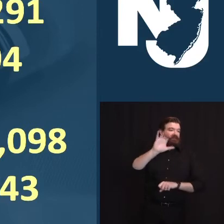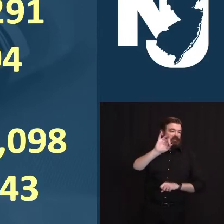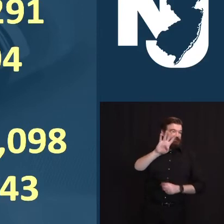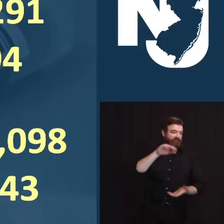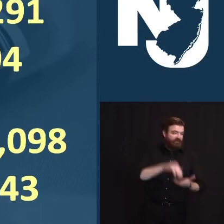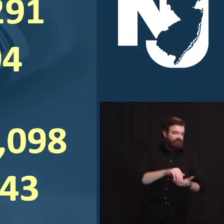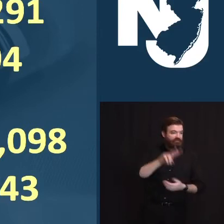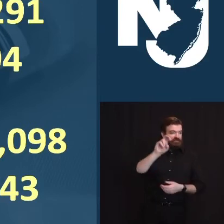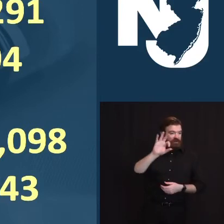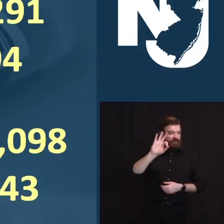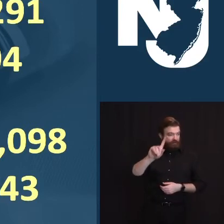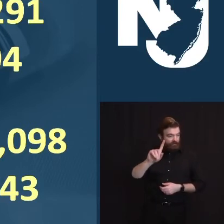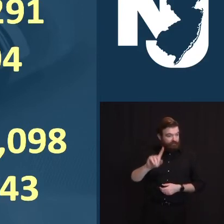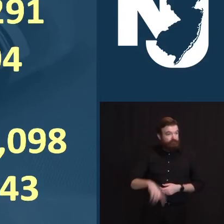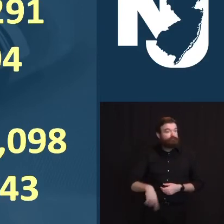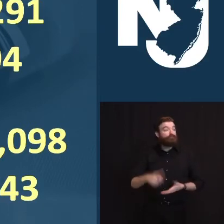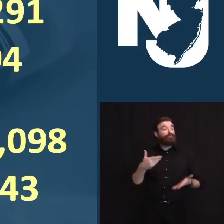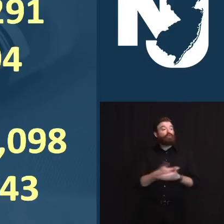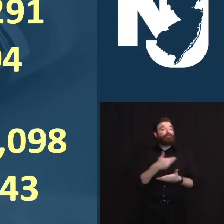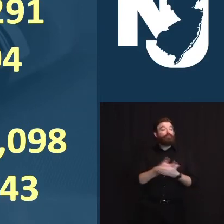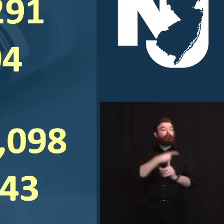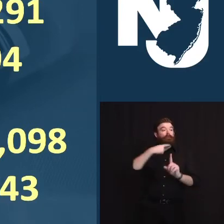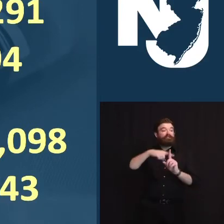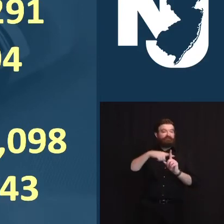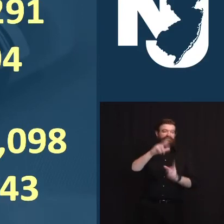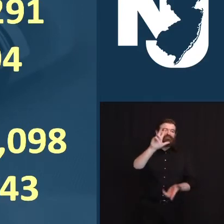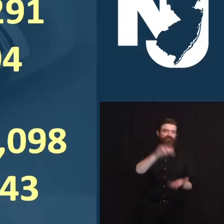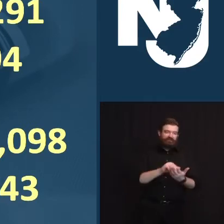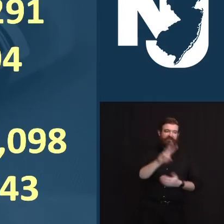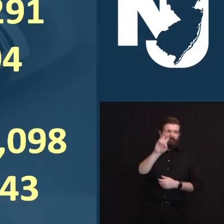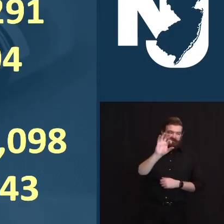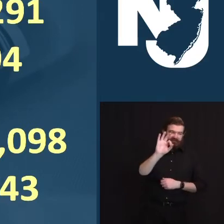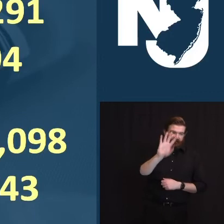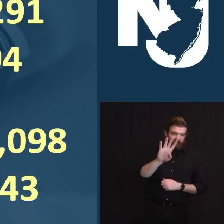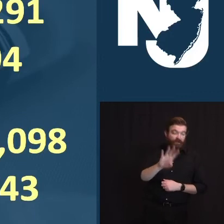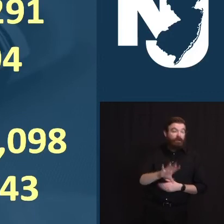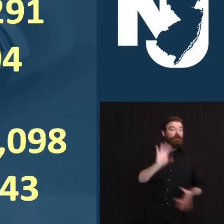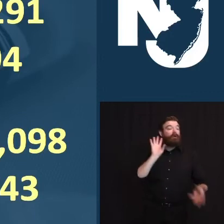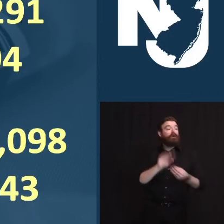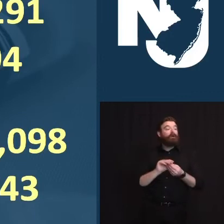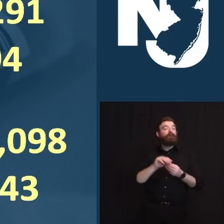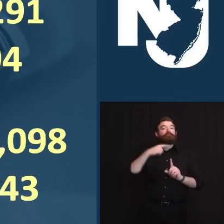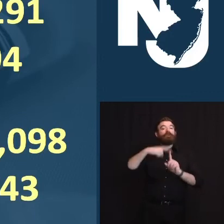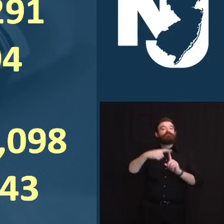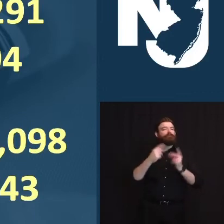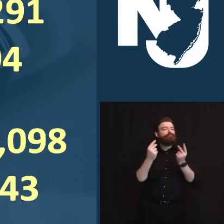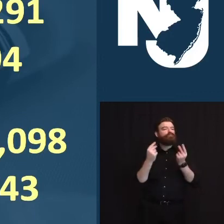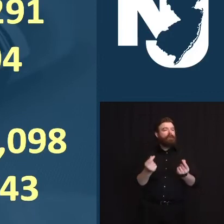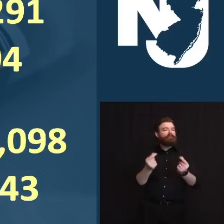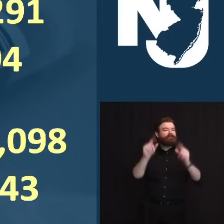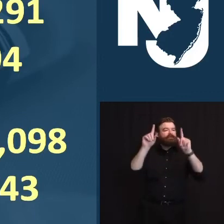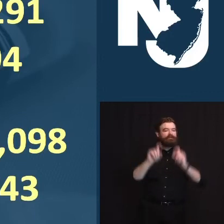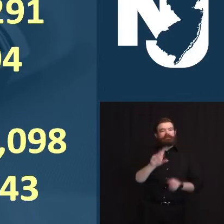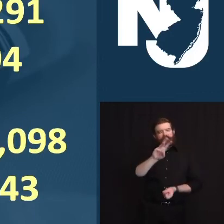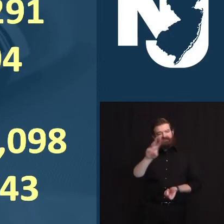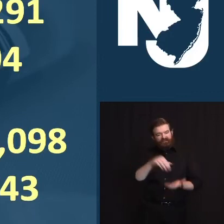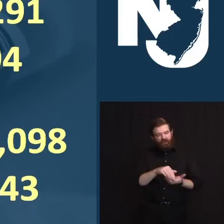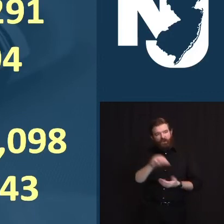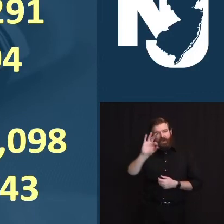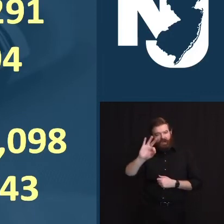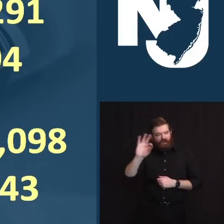and 743 presumed positive antigen tests. You can see before you what the totals are